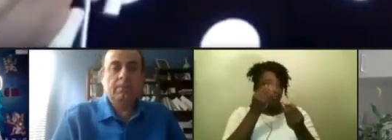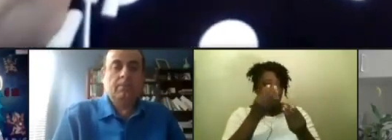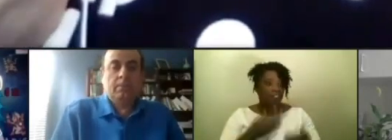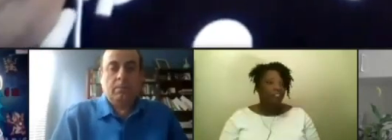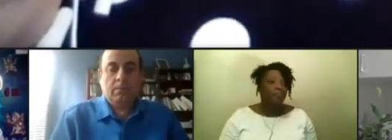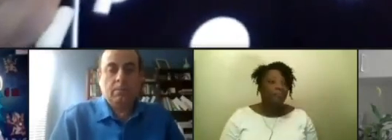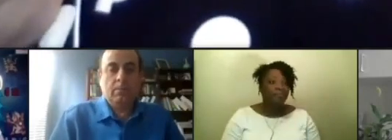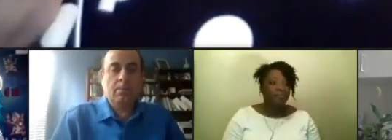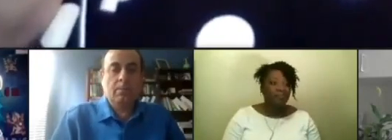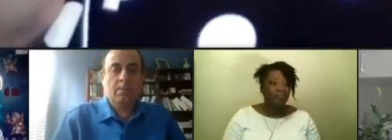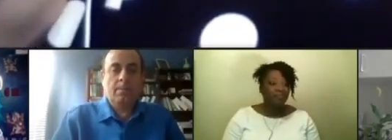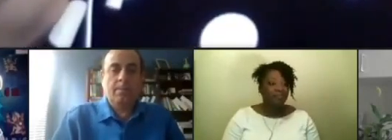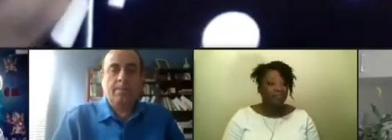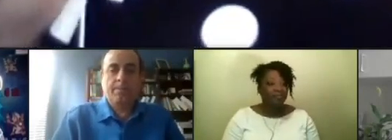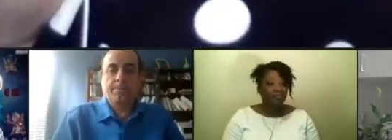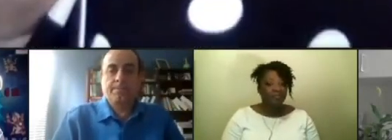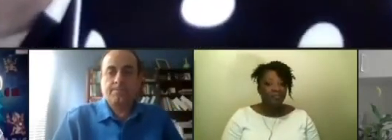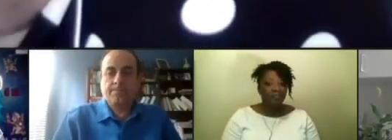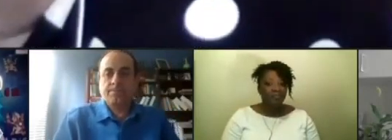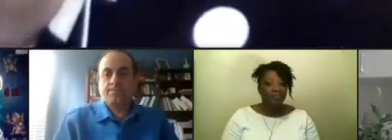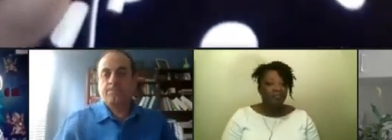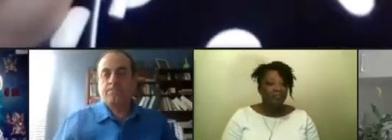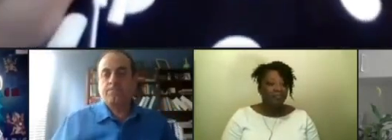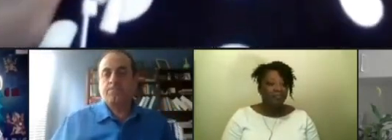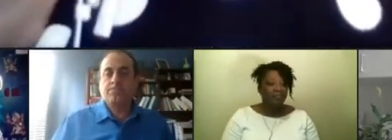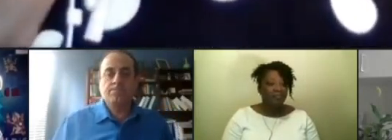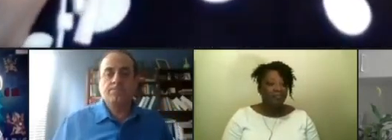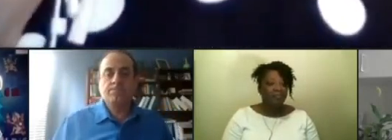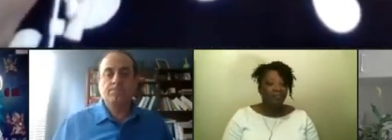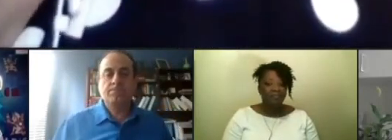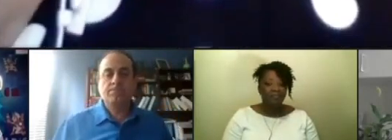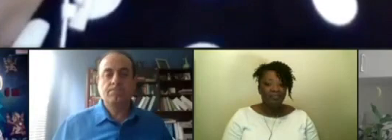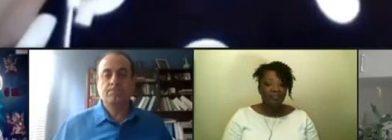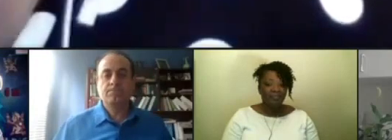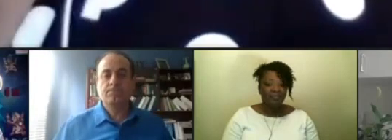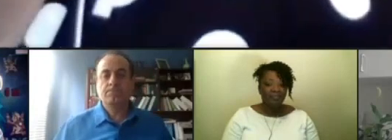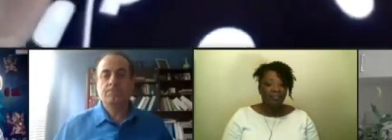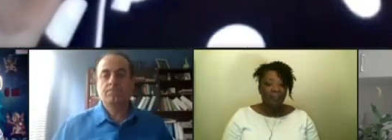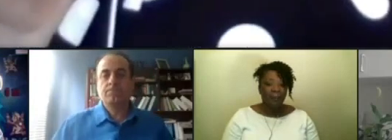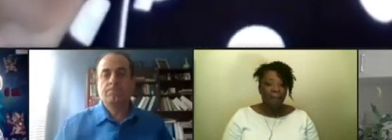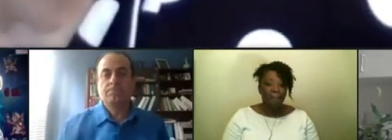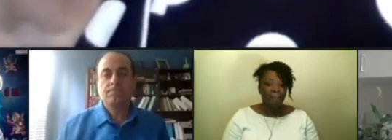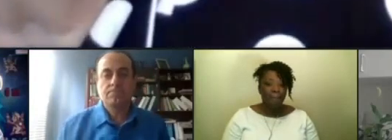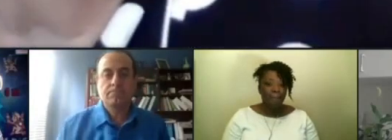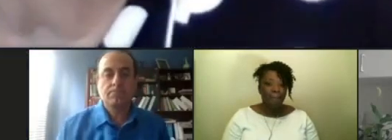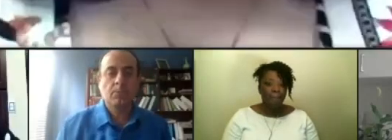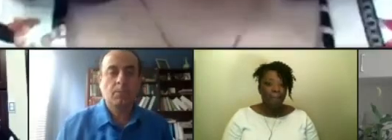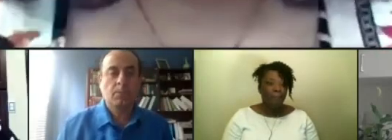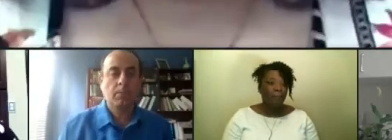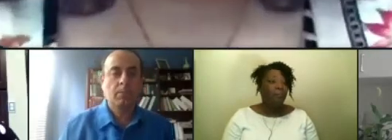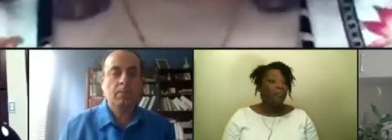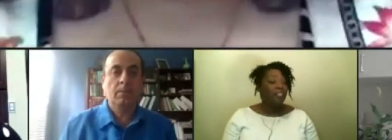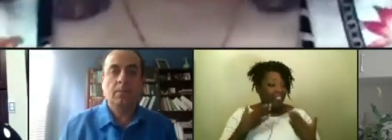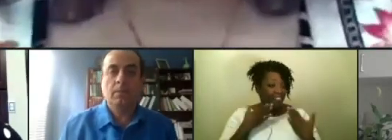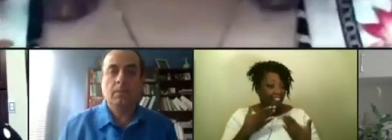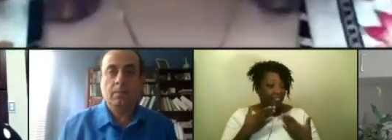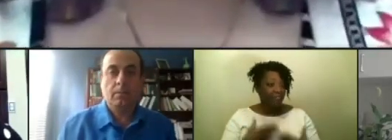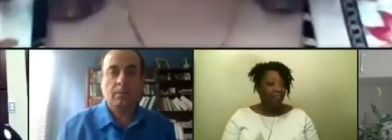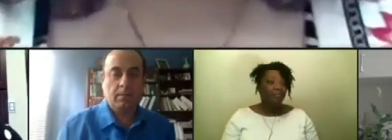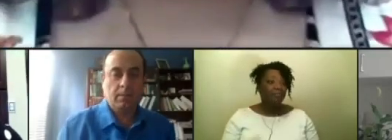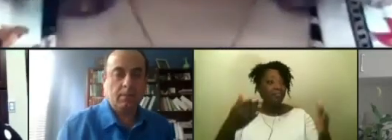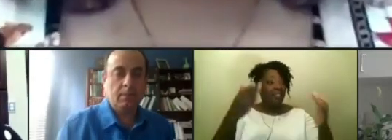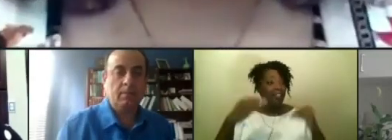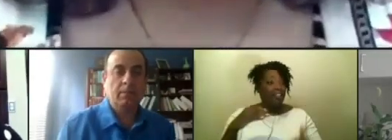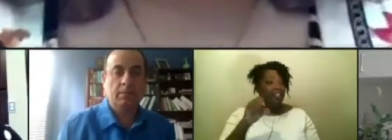313-626-7440. Hoy su servidora y Cristina Ruiz Monzón harán la traducción. Gracias, Gloria. Saeed,